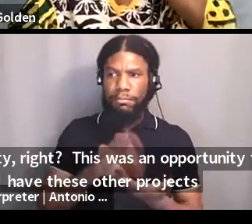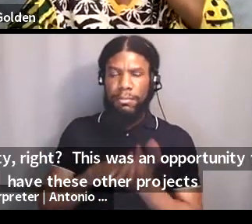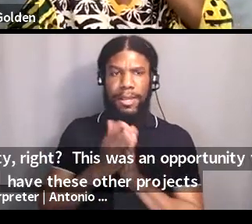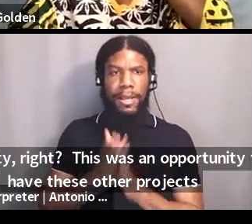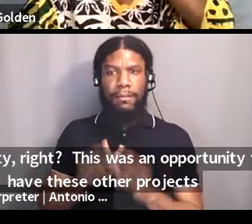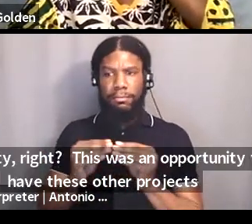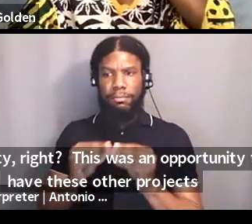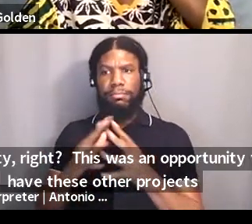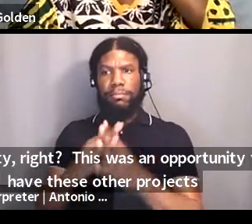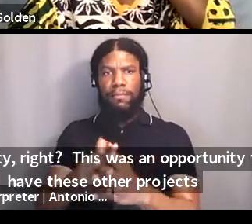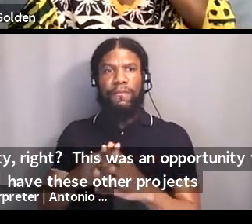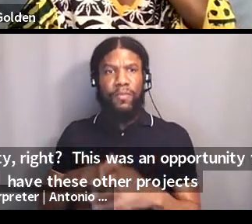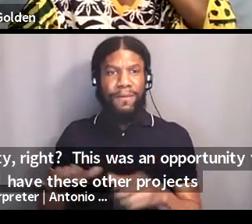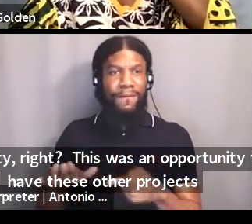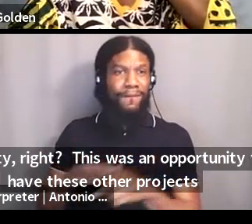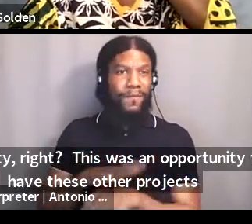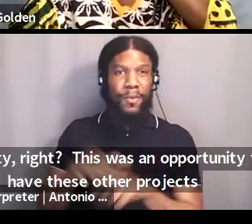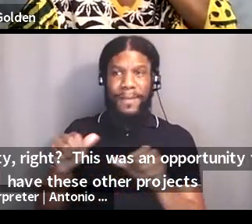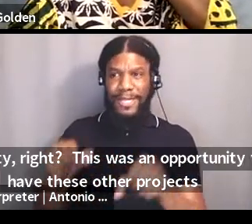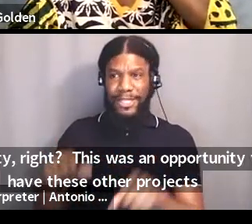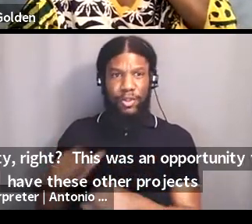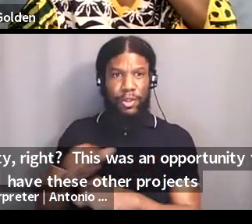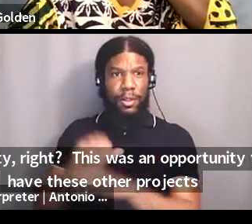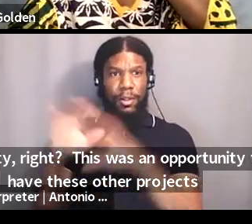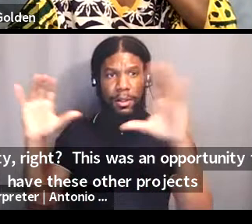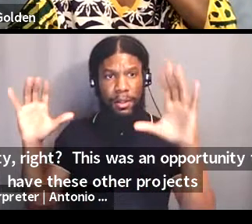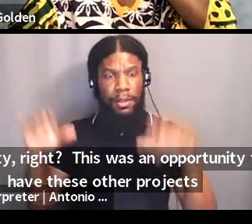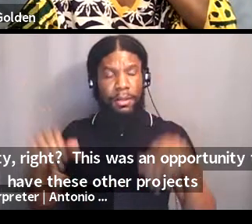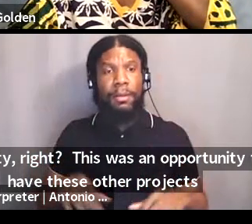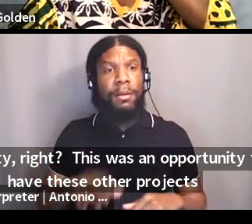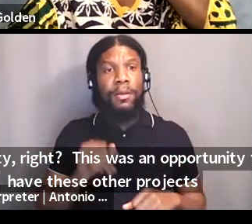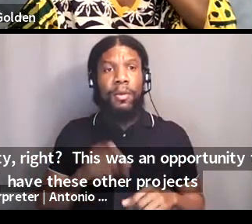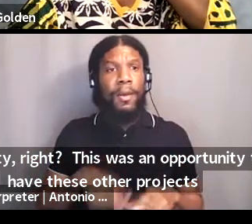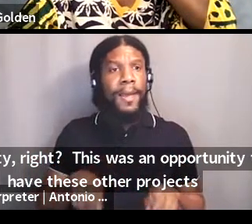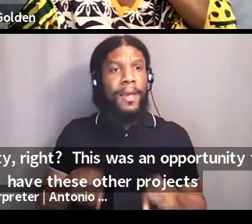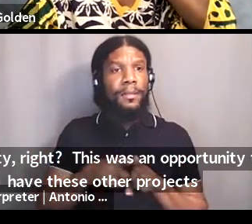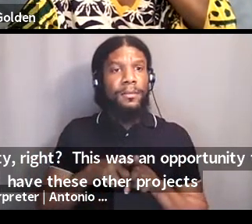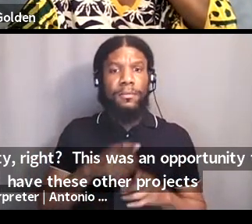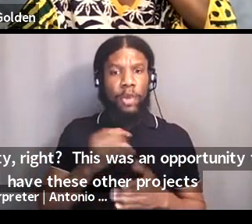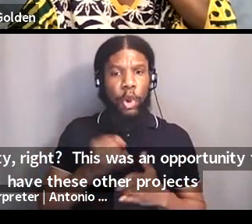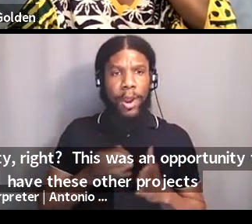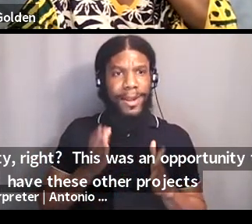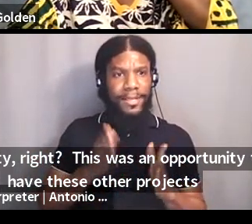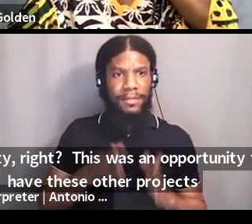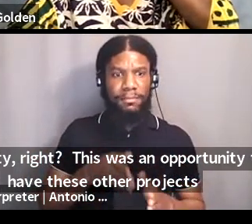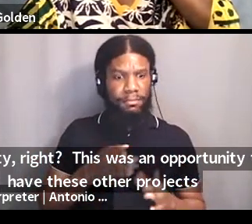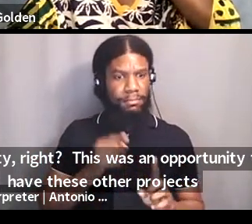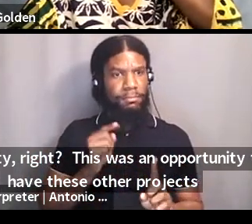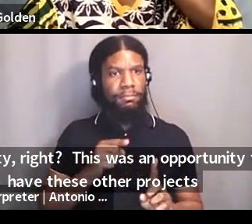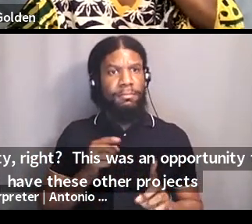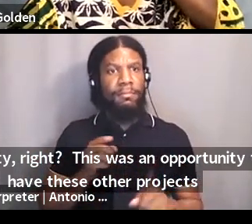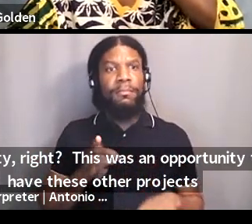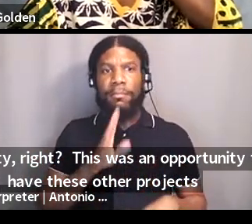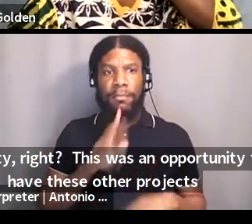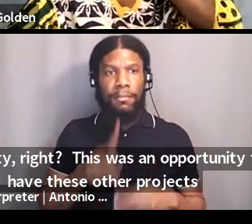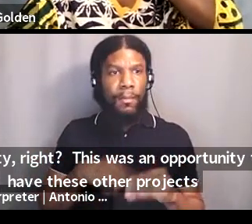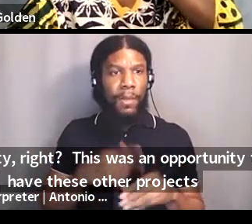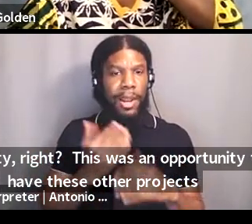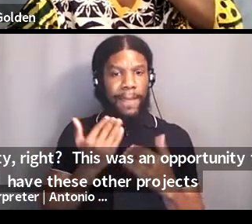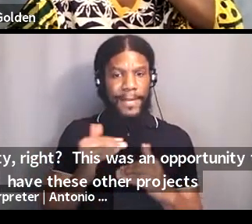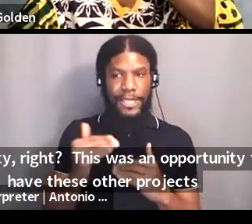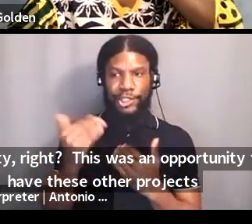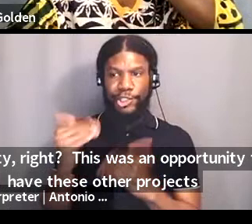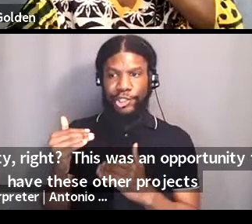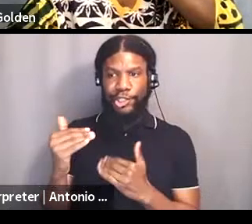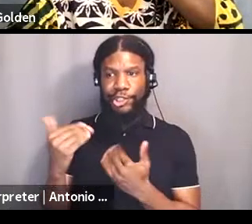materialized to its fullest, right? And as an artist, those, you know, we spoke about limitation, we spoke about